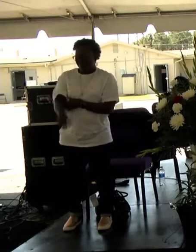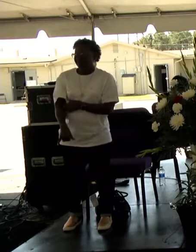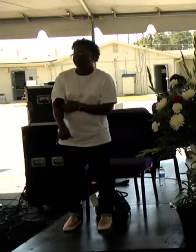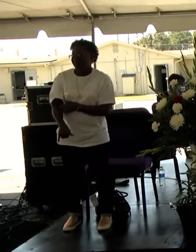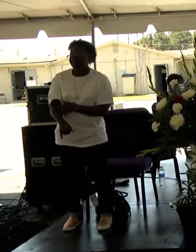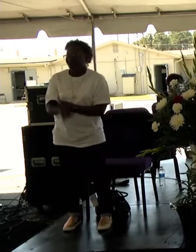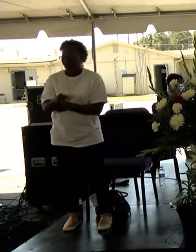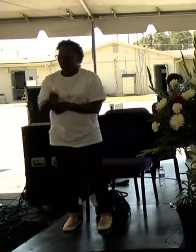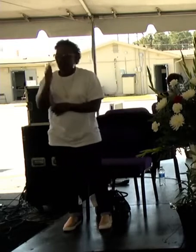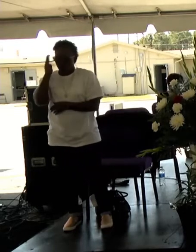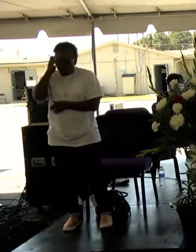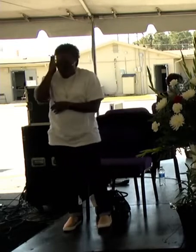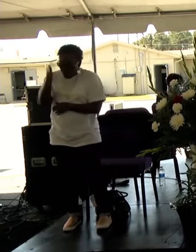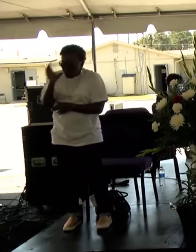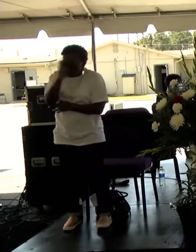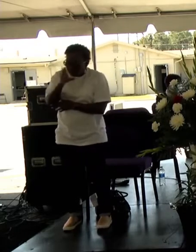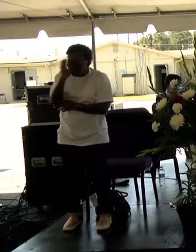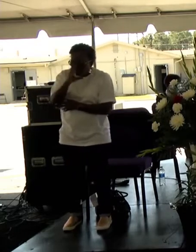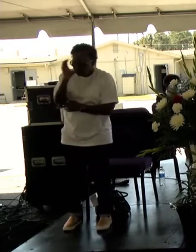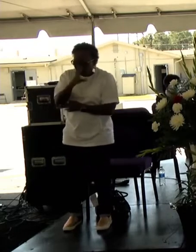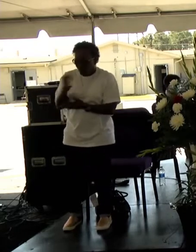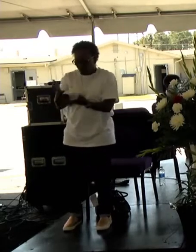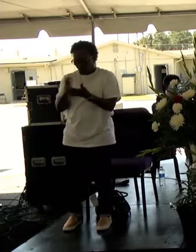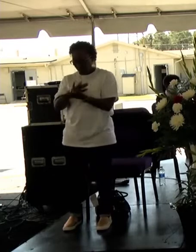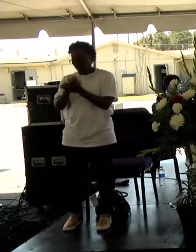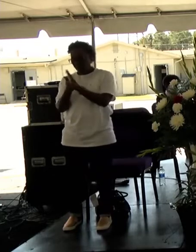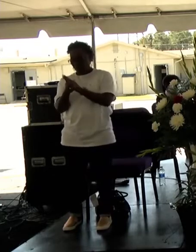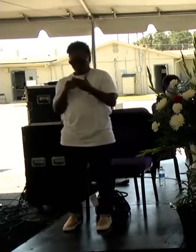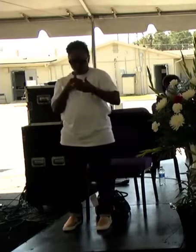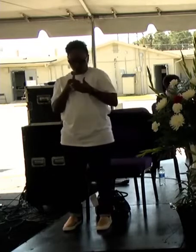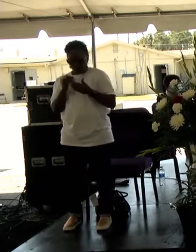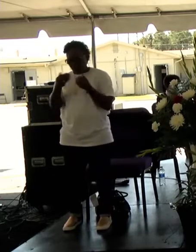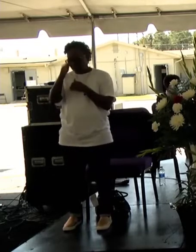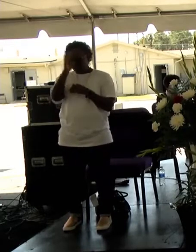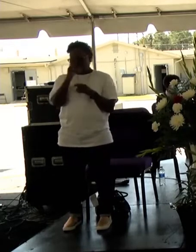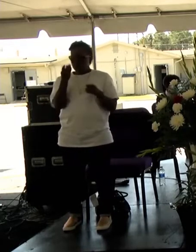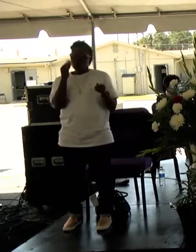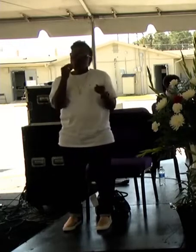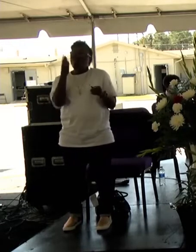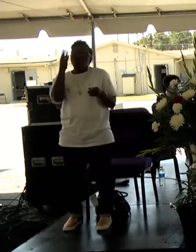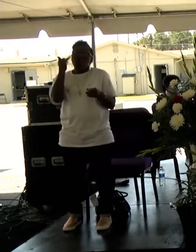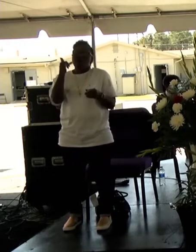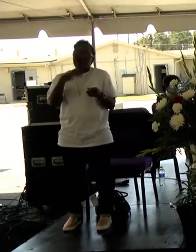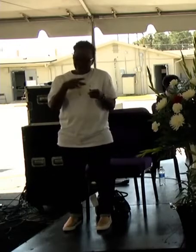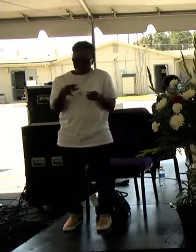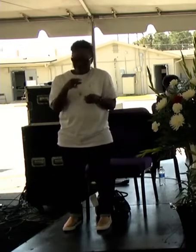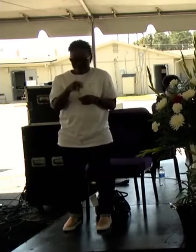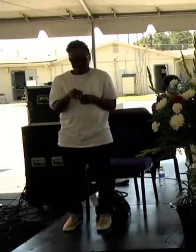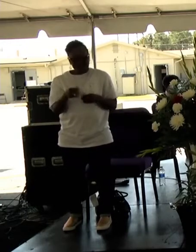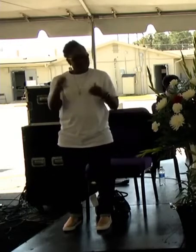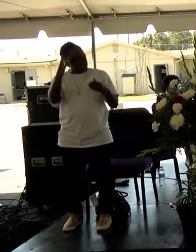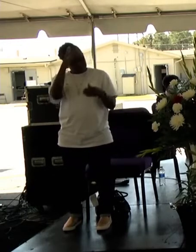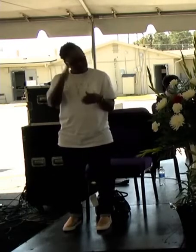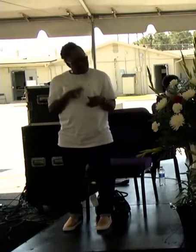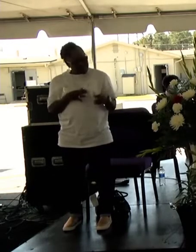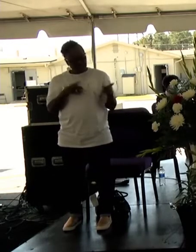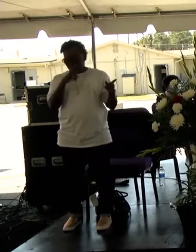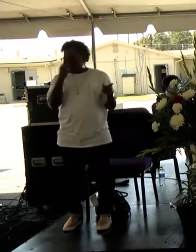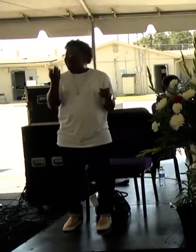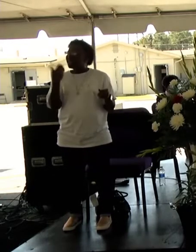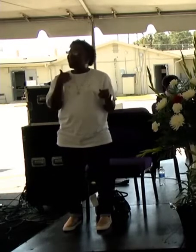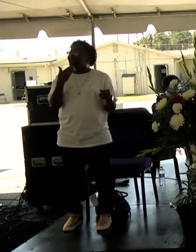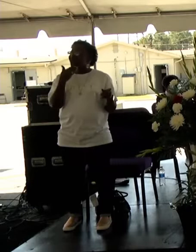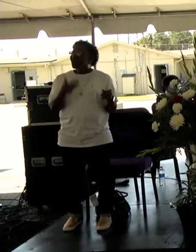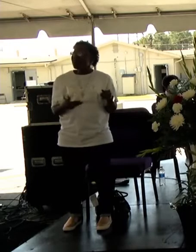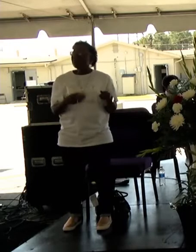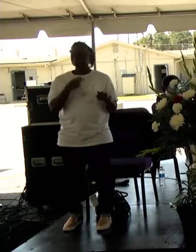you seek to be closer to God. You know how I can tell? You know why I like this young man? Not because he got a nice voice, not because he can get octaves that ought to slap